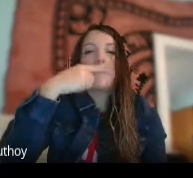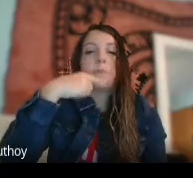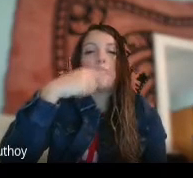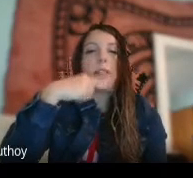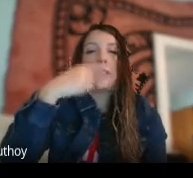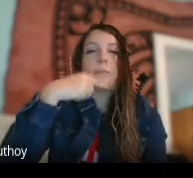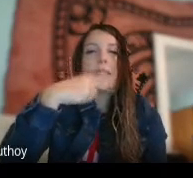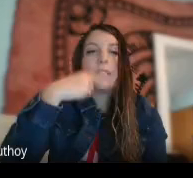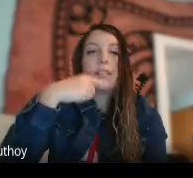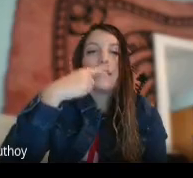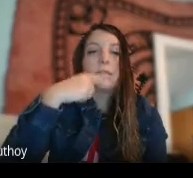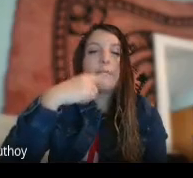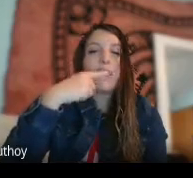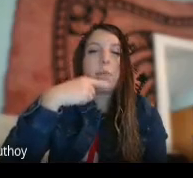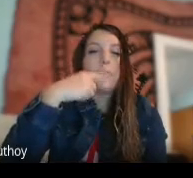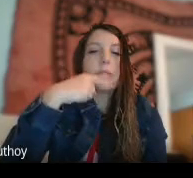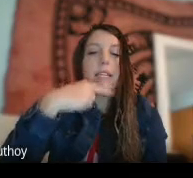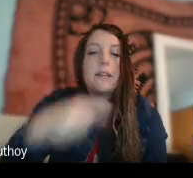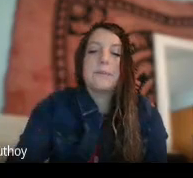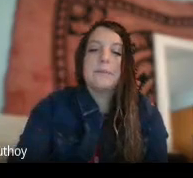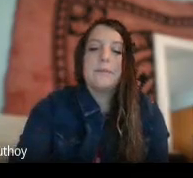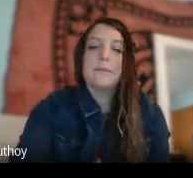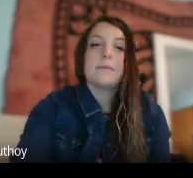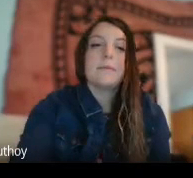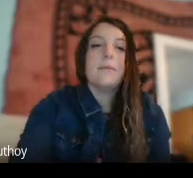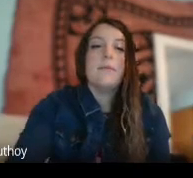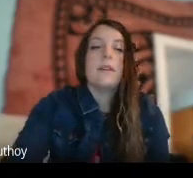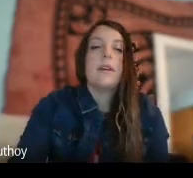moving their lips, moving their lips, because that's what deaf people see.